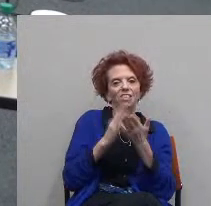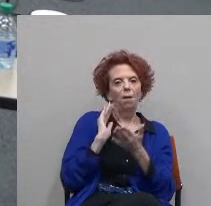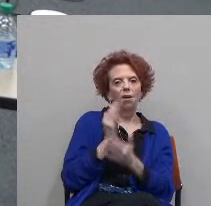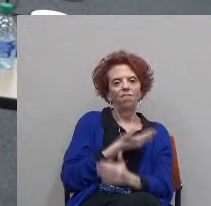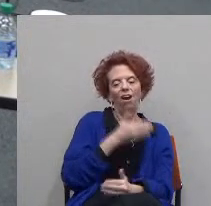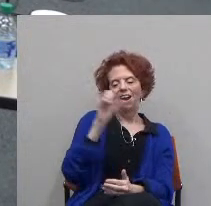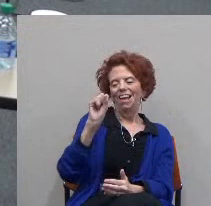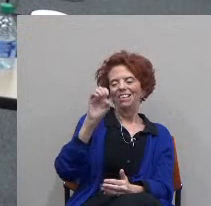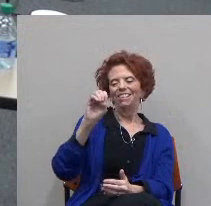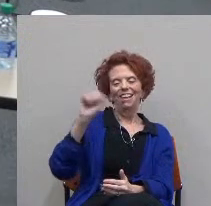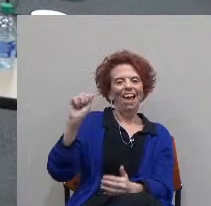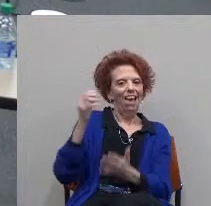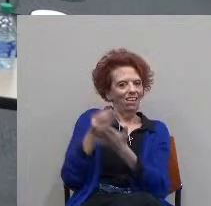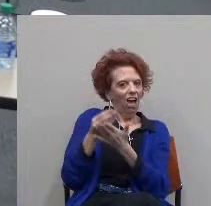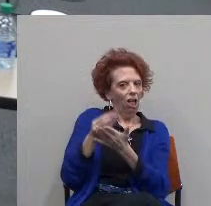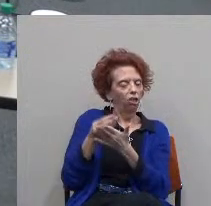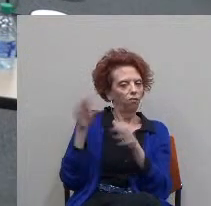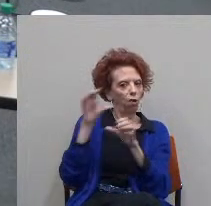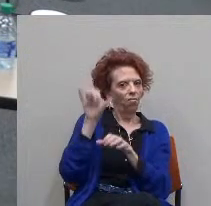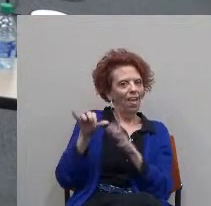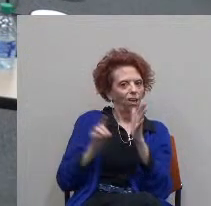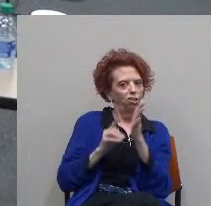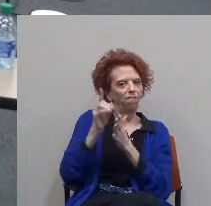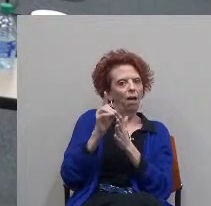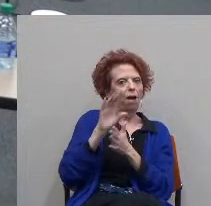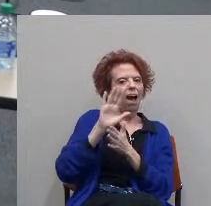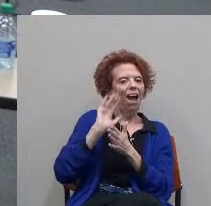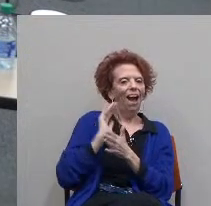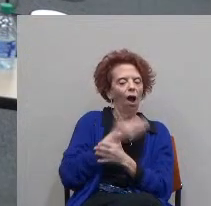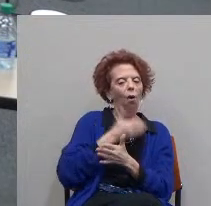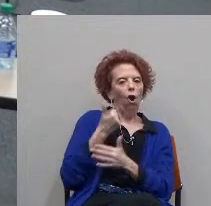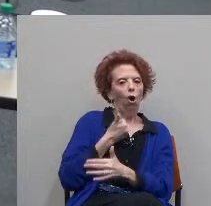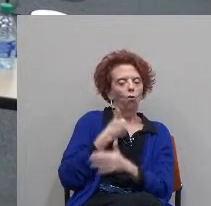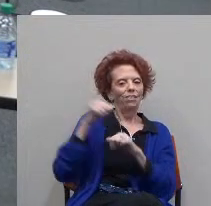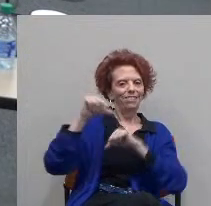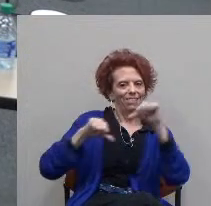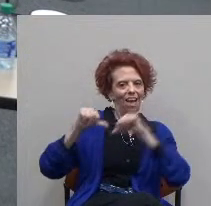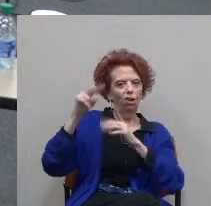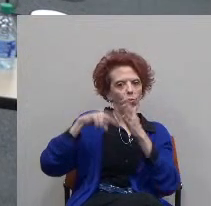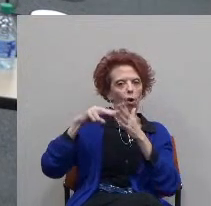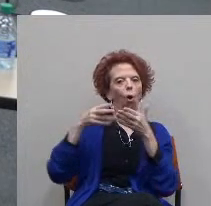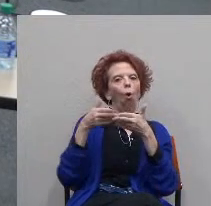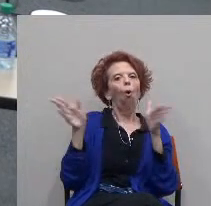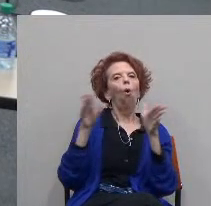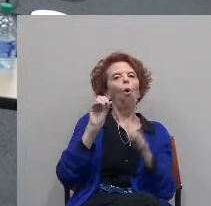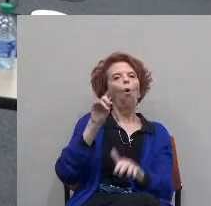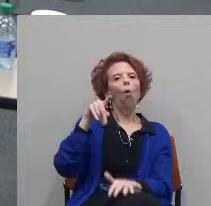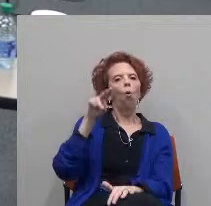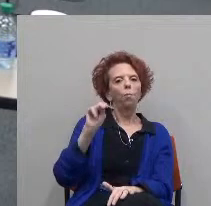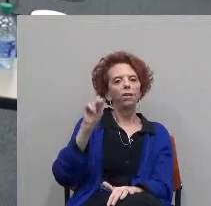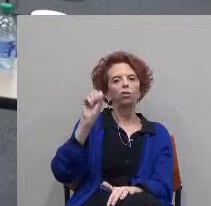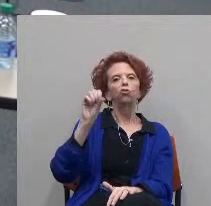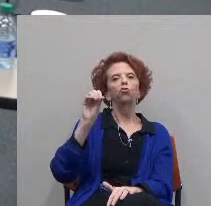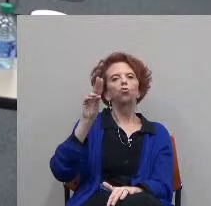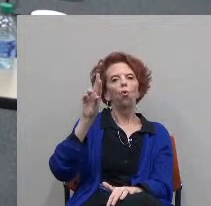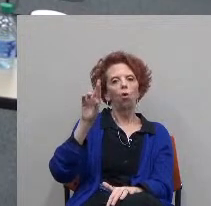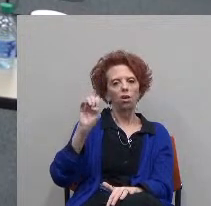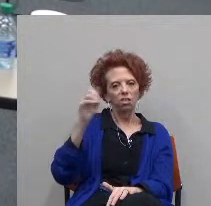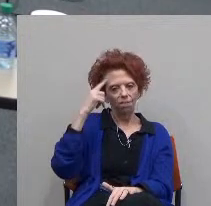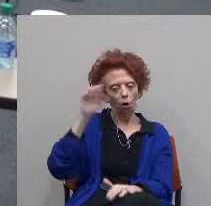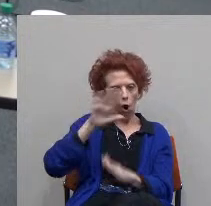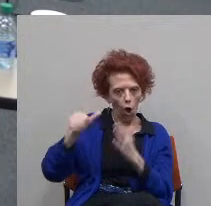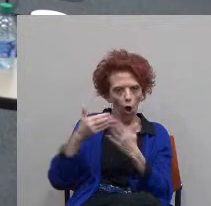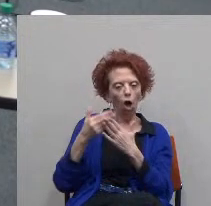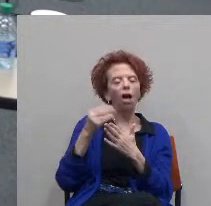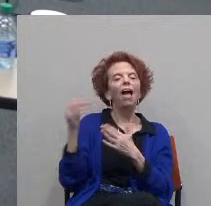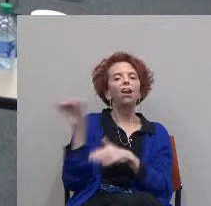from ESSER, so that we're developing our own science of reading training that will be open source to all systems moving forward, in addition to the